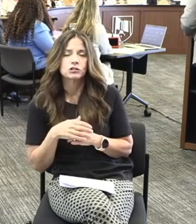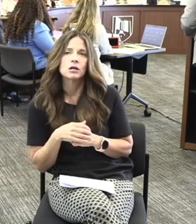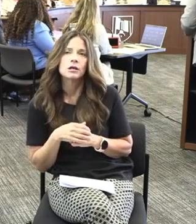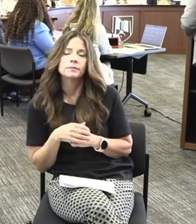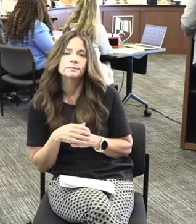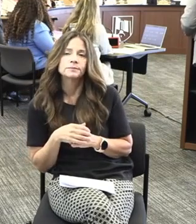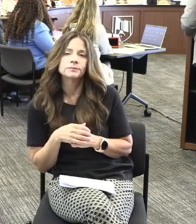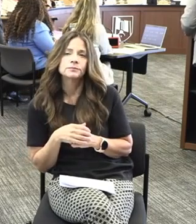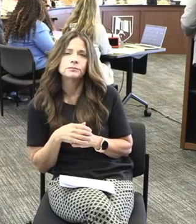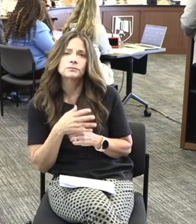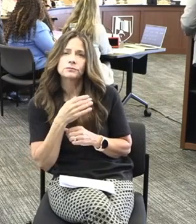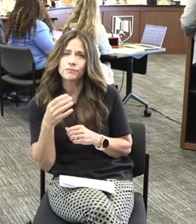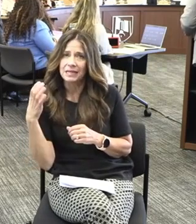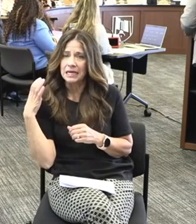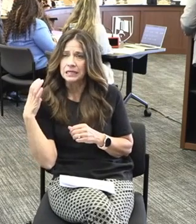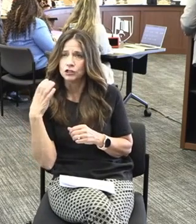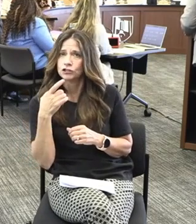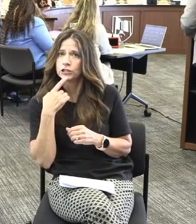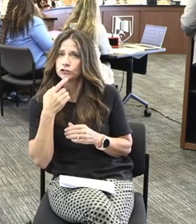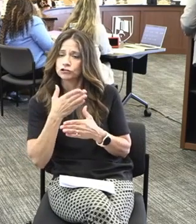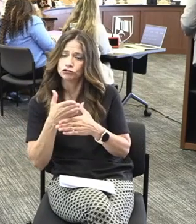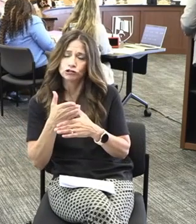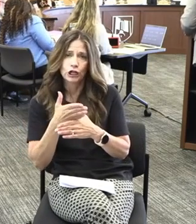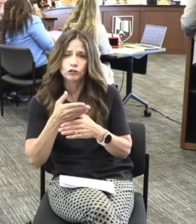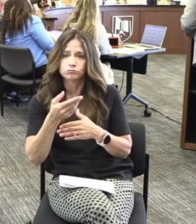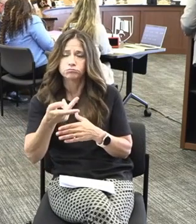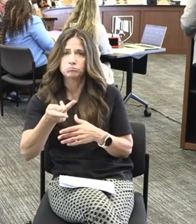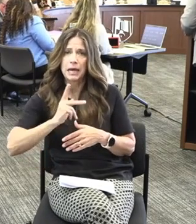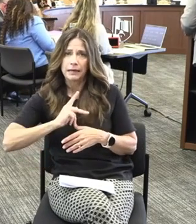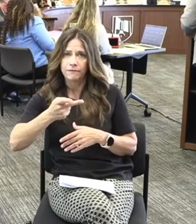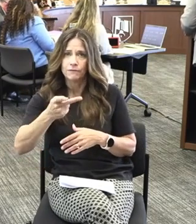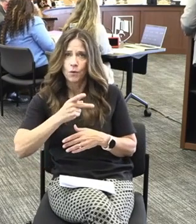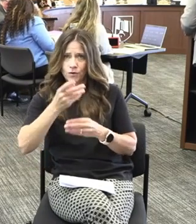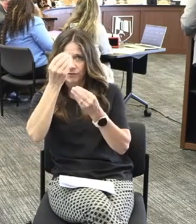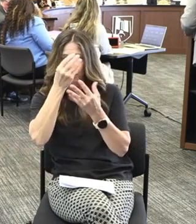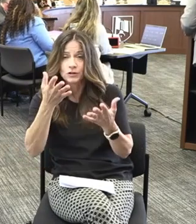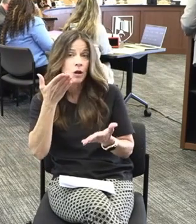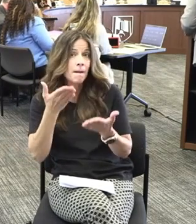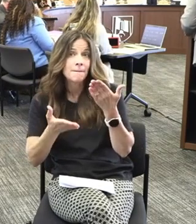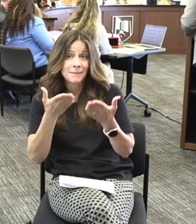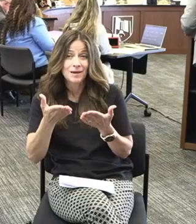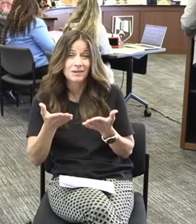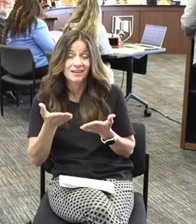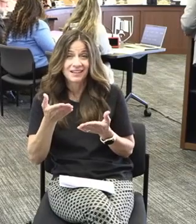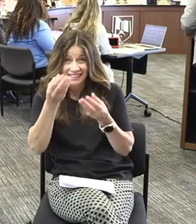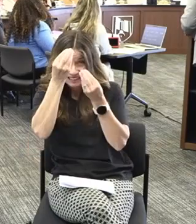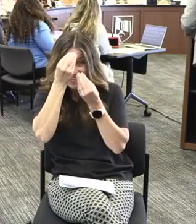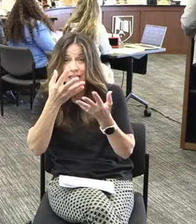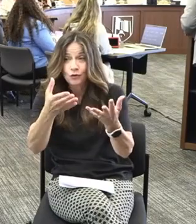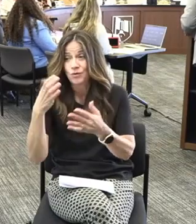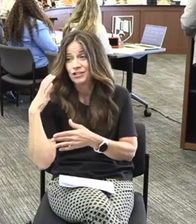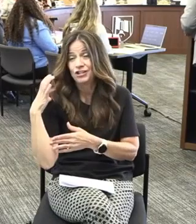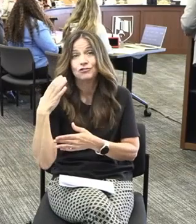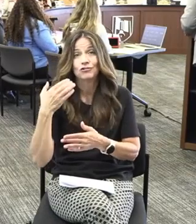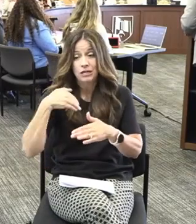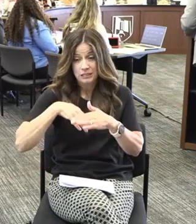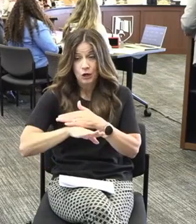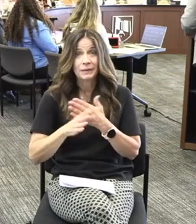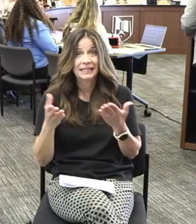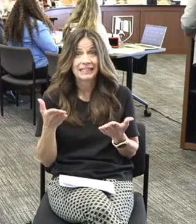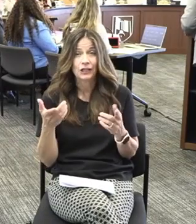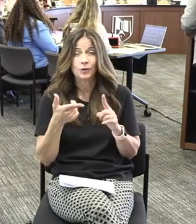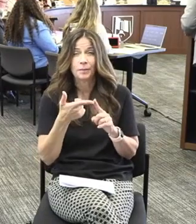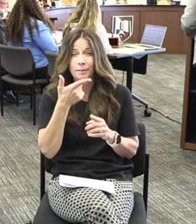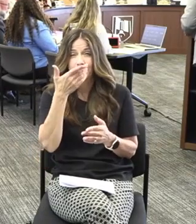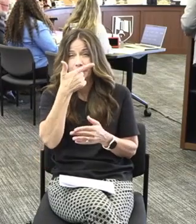and they, share their information back and forth. So maybe entertaining the chairs too of the different departments to come in, because I know it's an issue